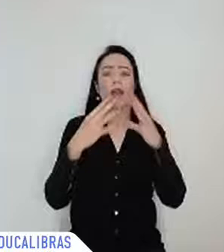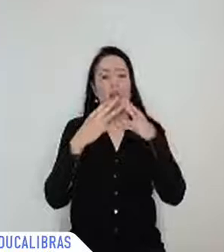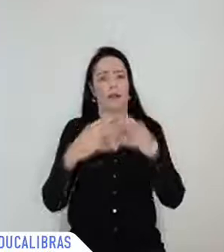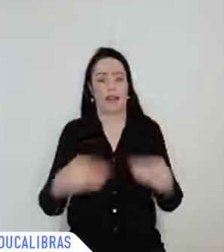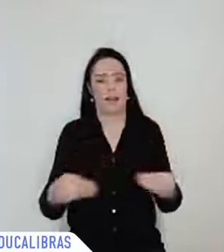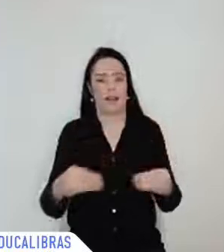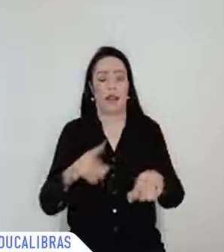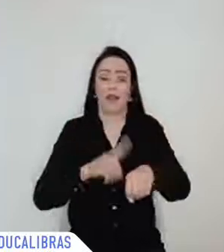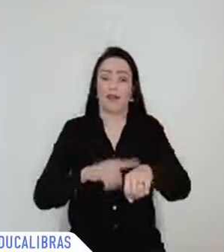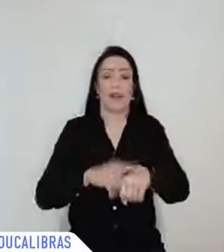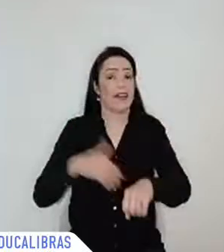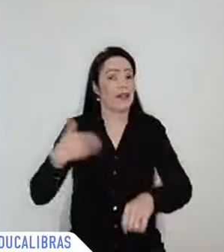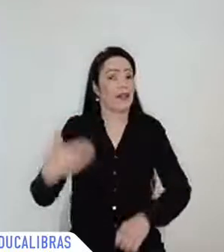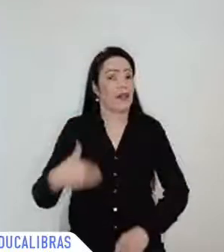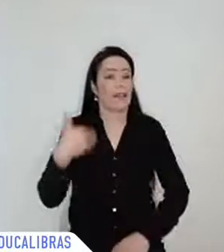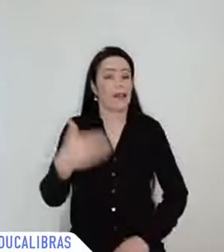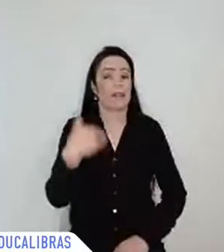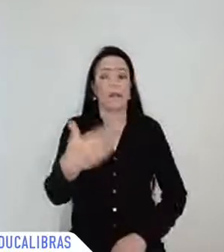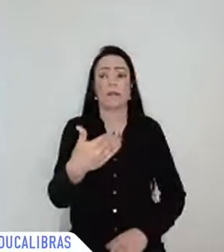a long time